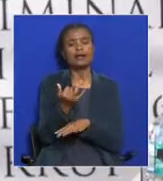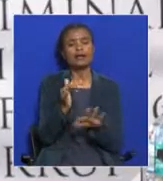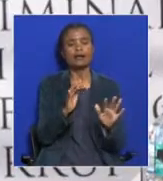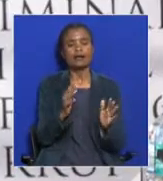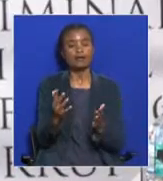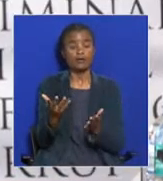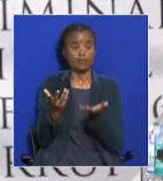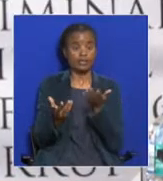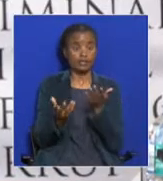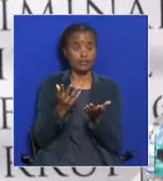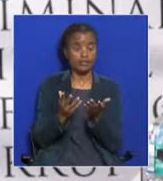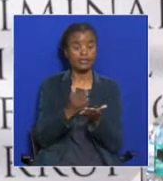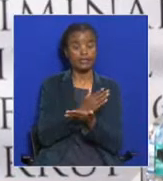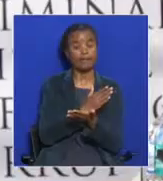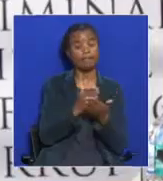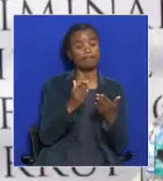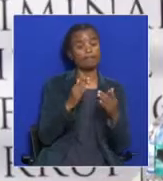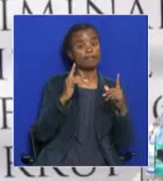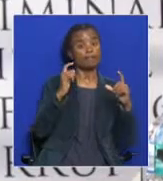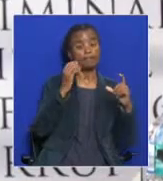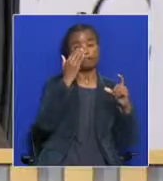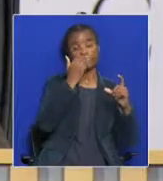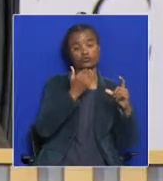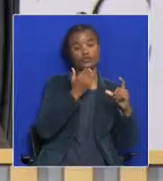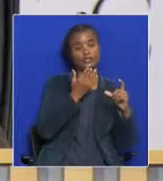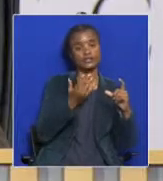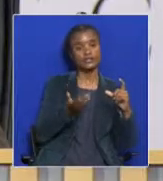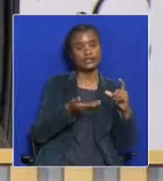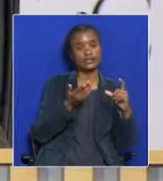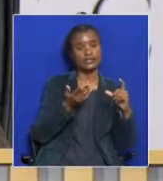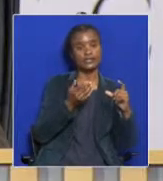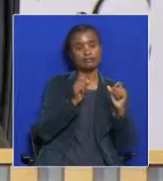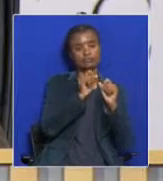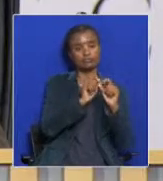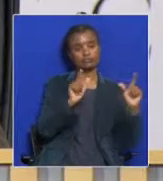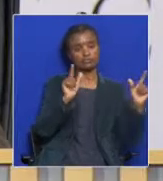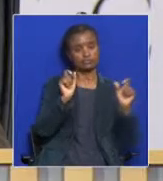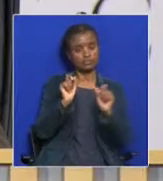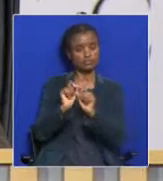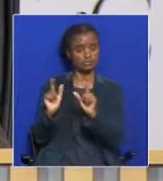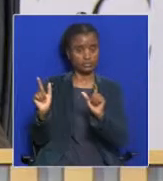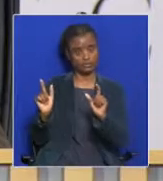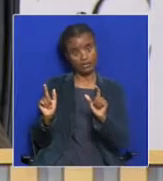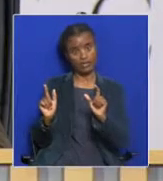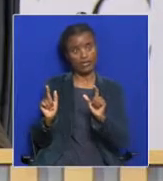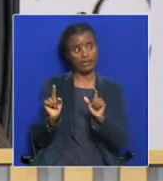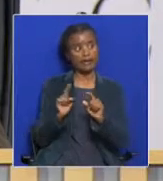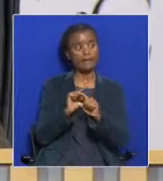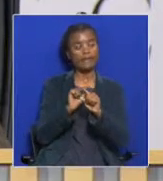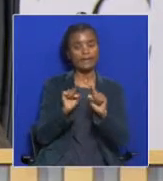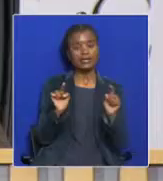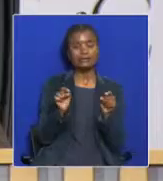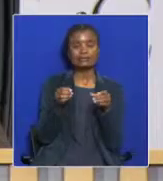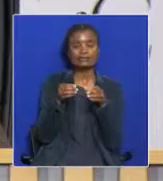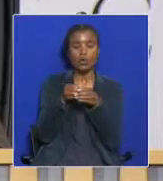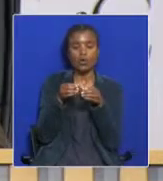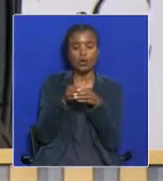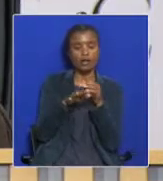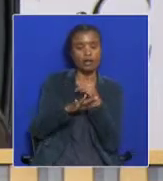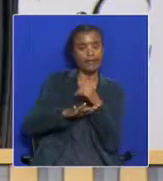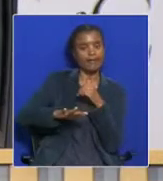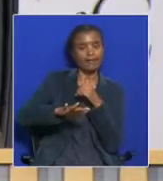that were flighted at some point in time, but it was a much, much smaller area that's